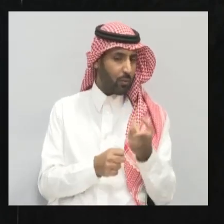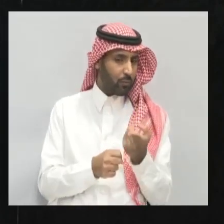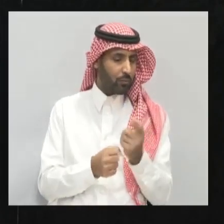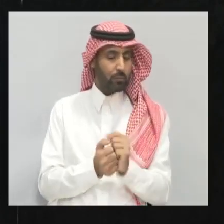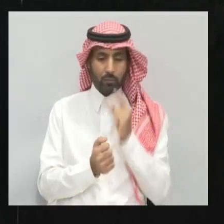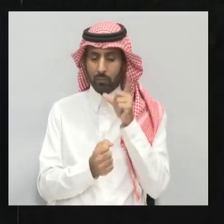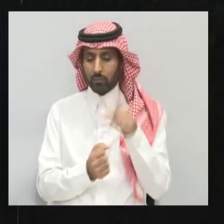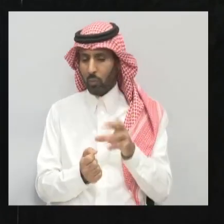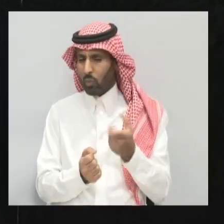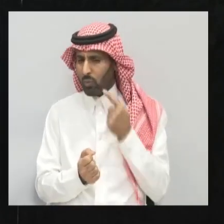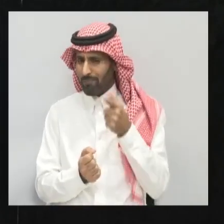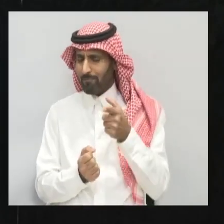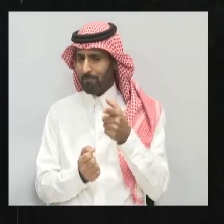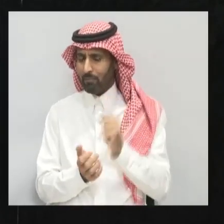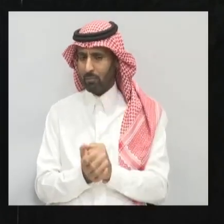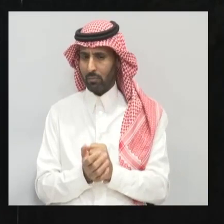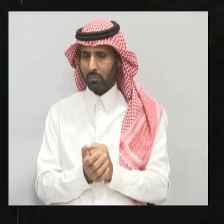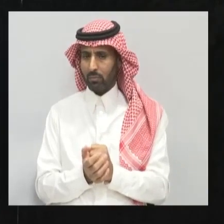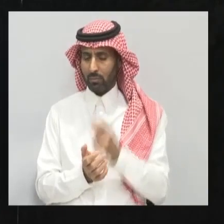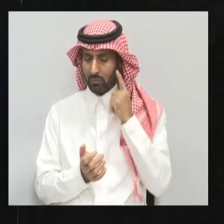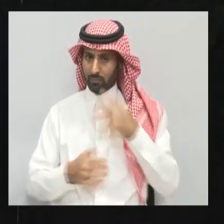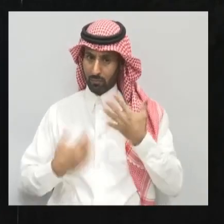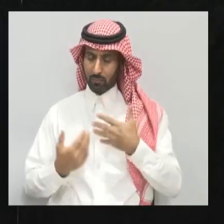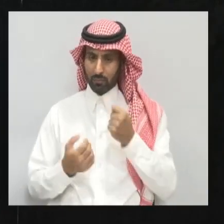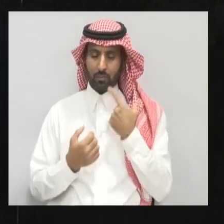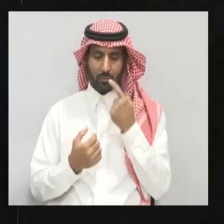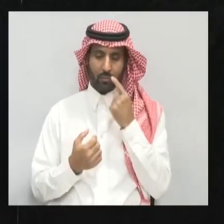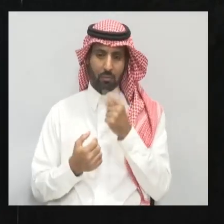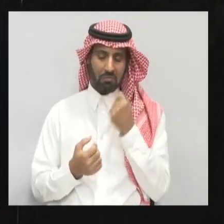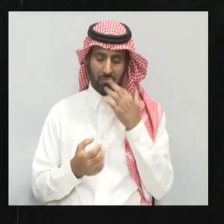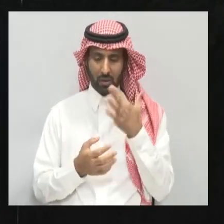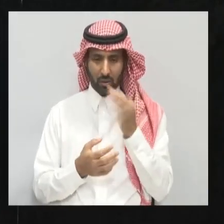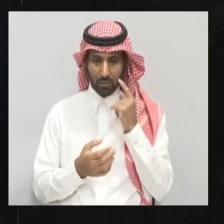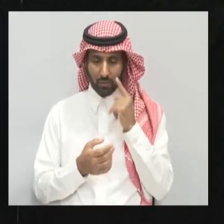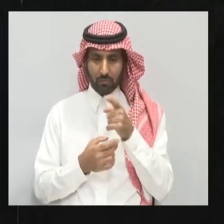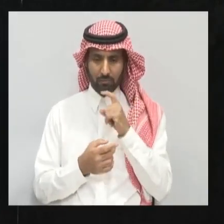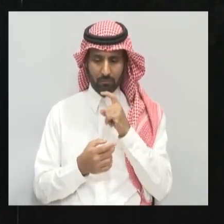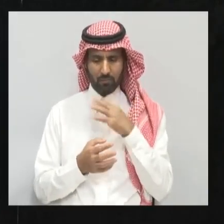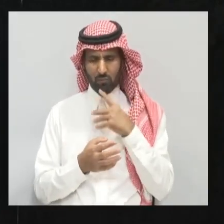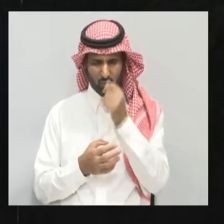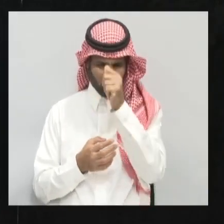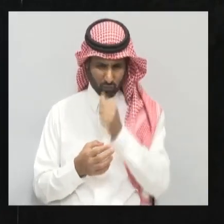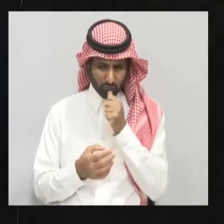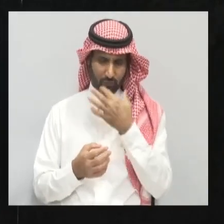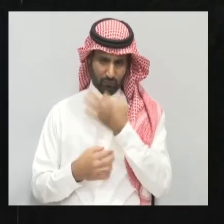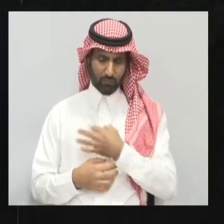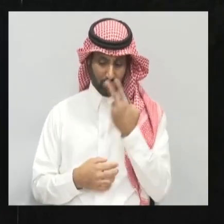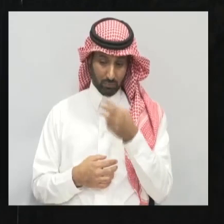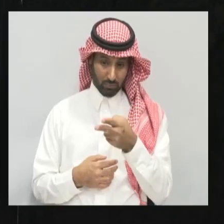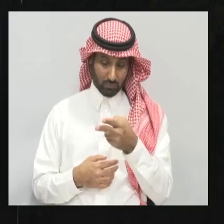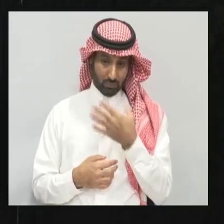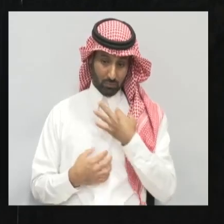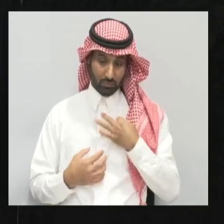that person, whether if he is funny, if he is easygoing, or if he is angry all the time. So